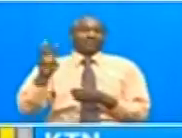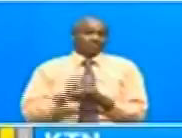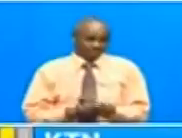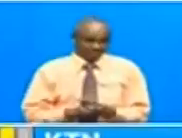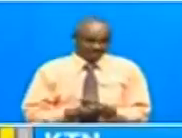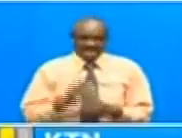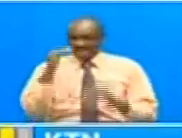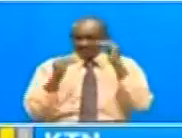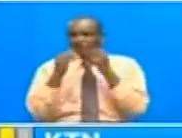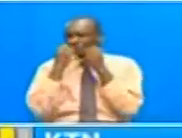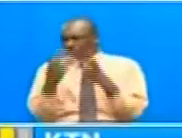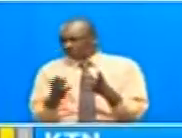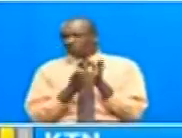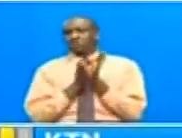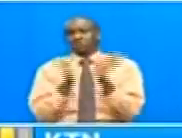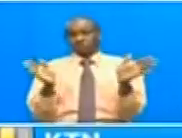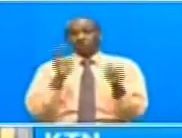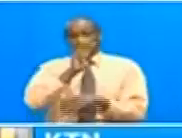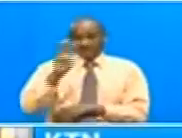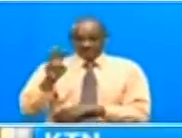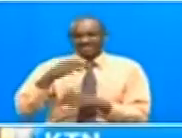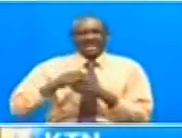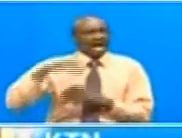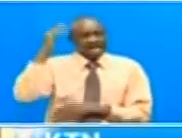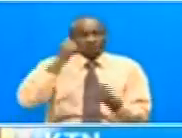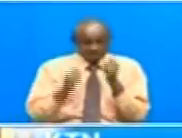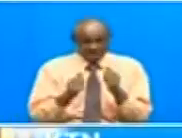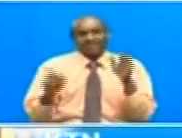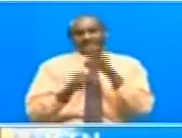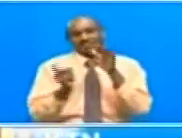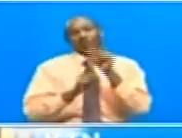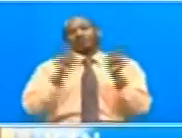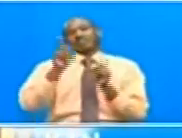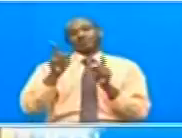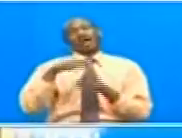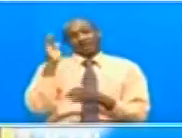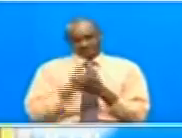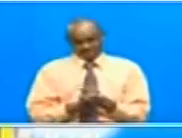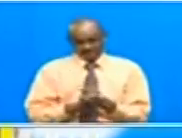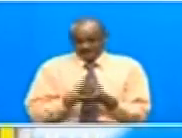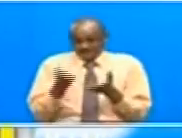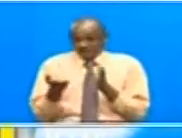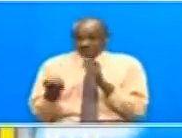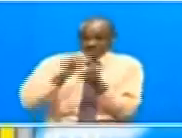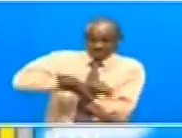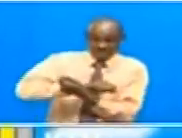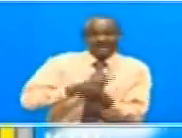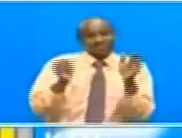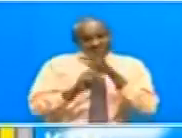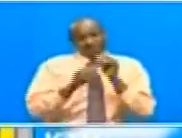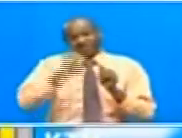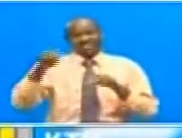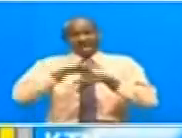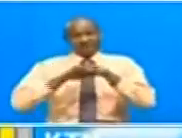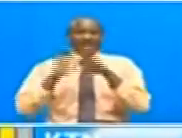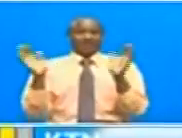The level of information disclosure on the web ranked highly for the Ministry of Transport. On the flip side, the Ministry of East